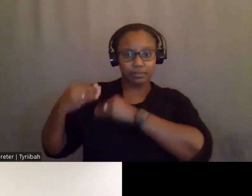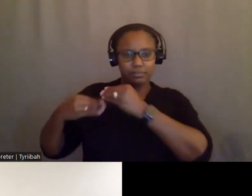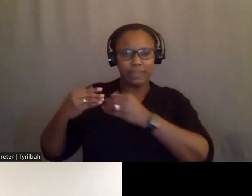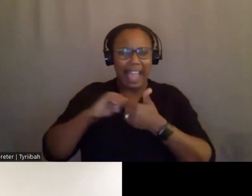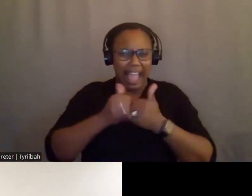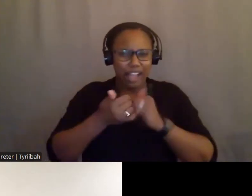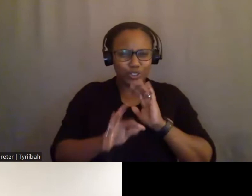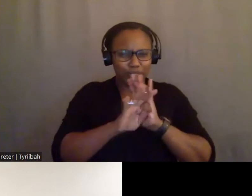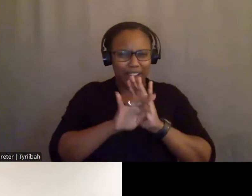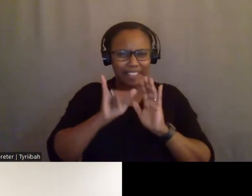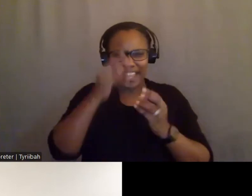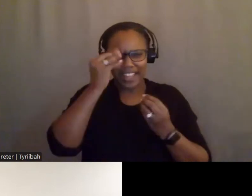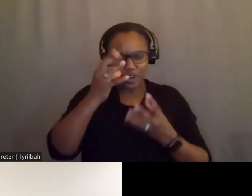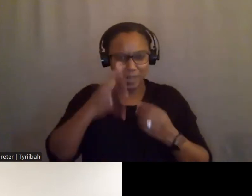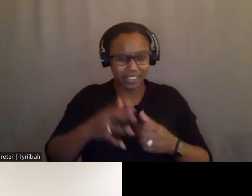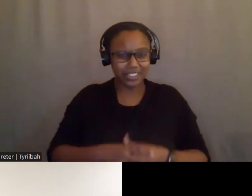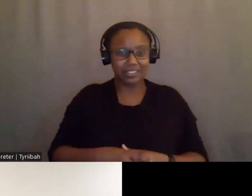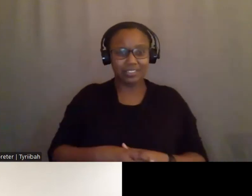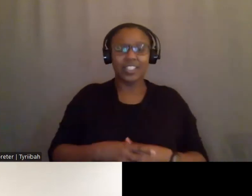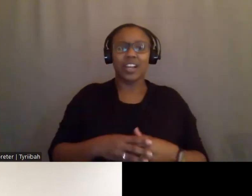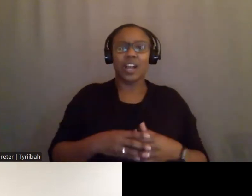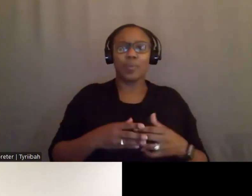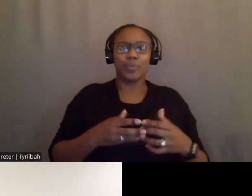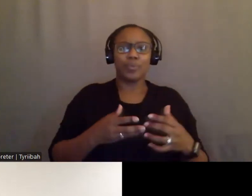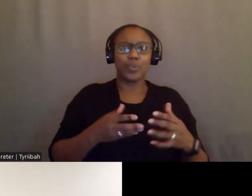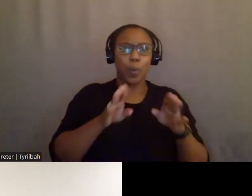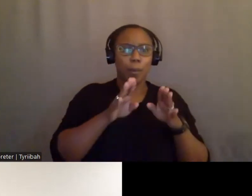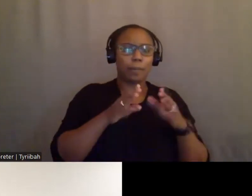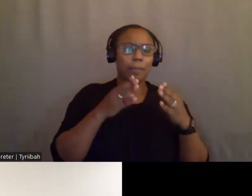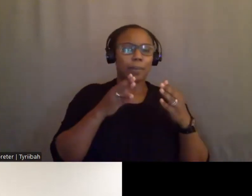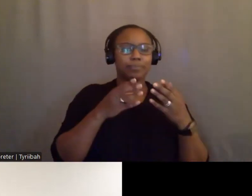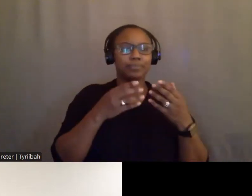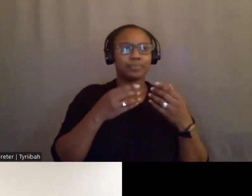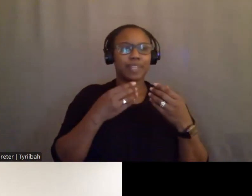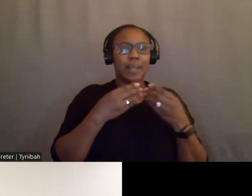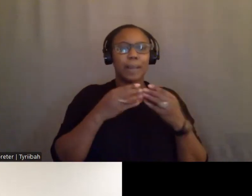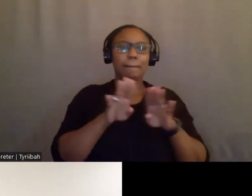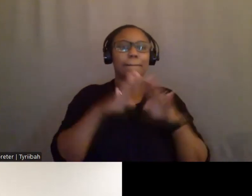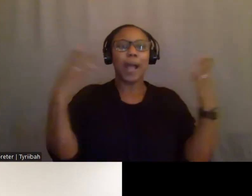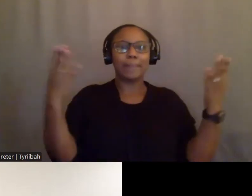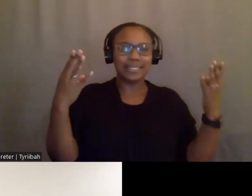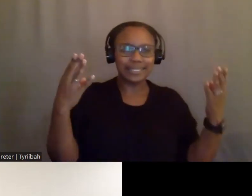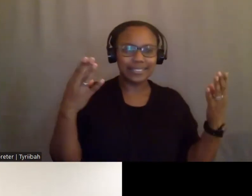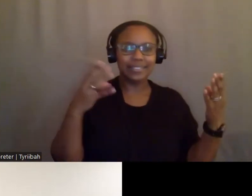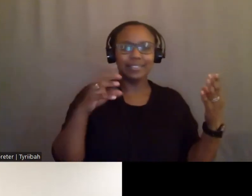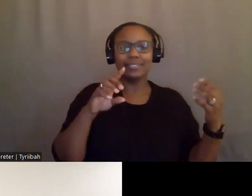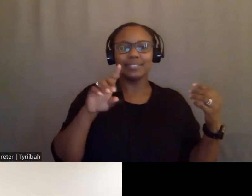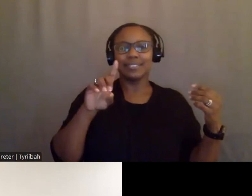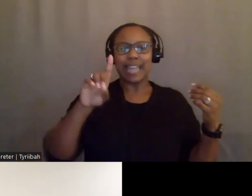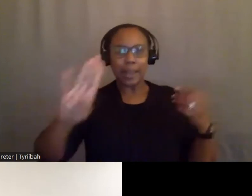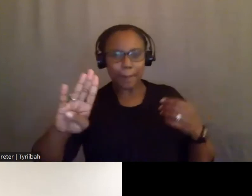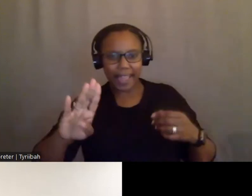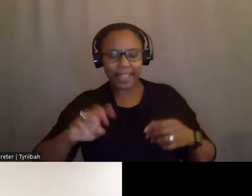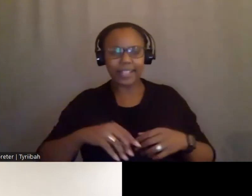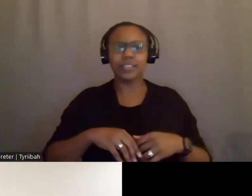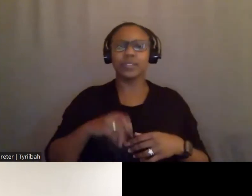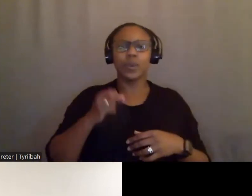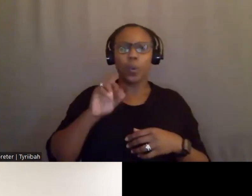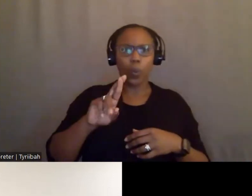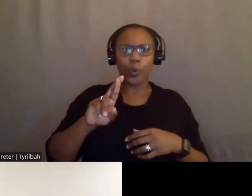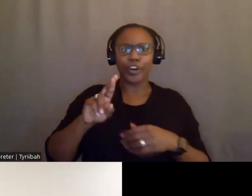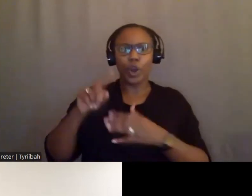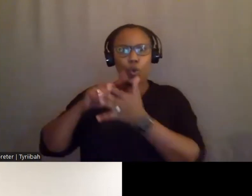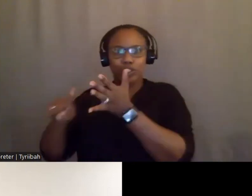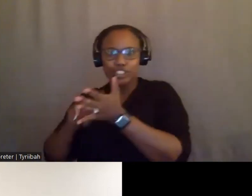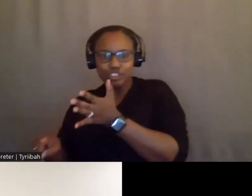searchable electronic database, or was this information, did it come from an actual archival research